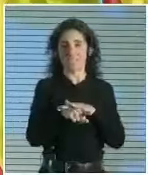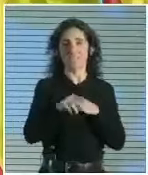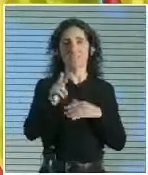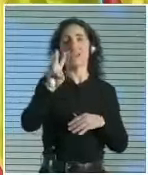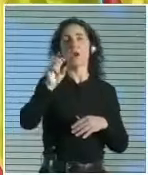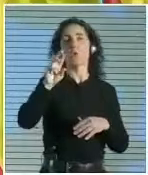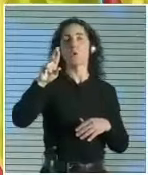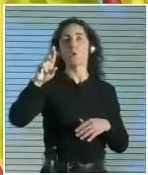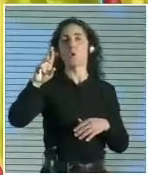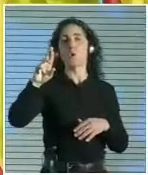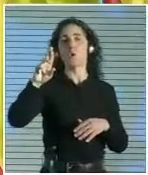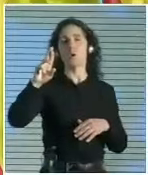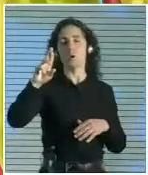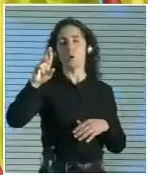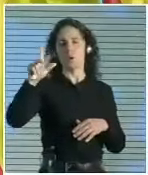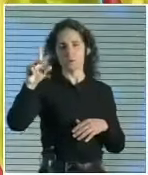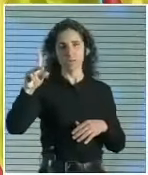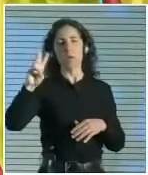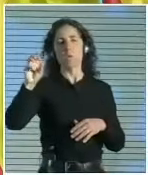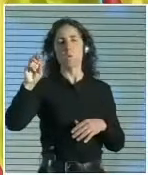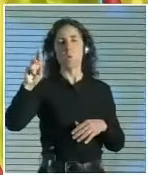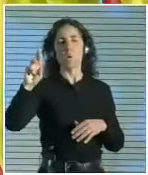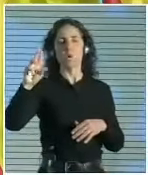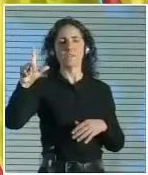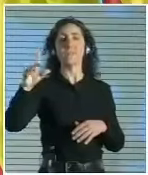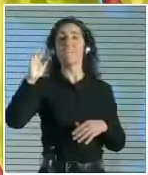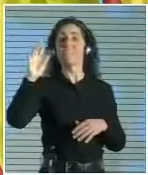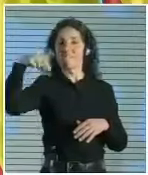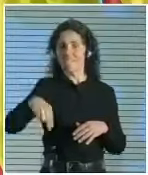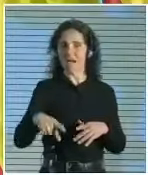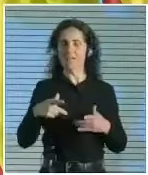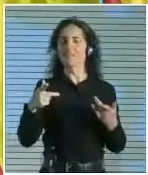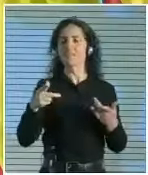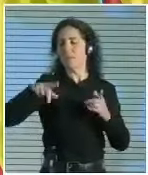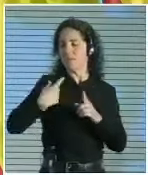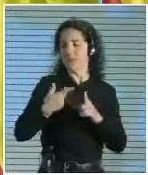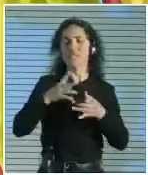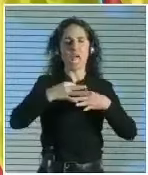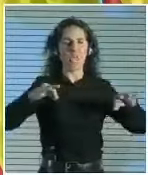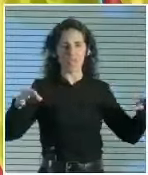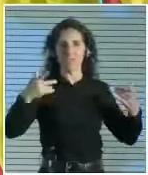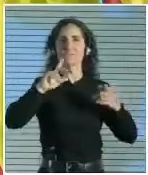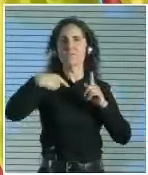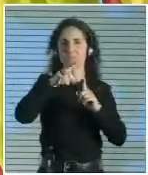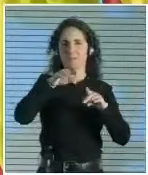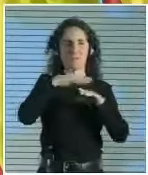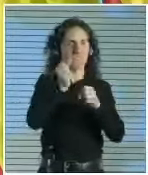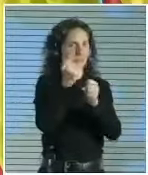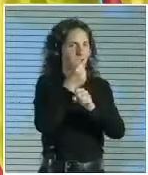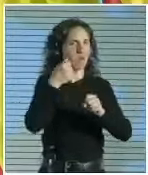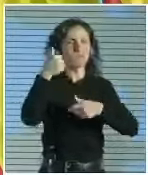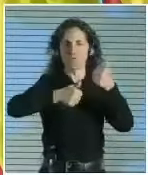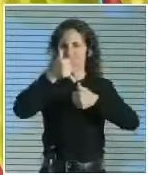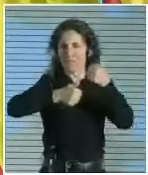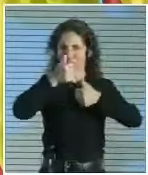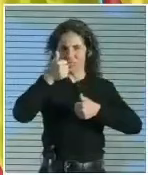she manages partnerships and pre-competitive work streams engaging in global food service and the tourism sector.